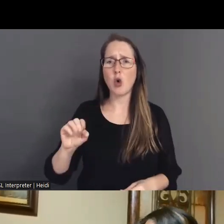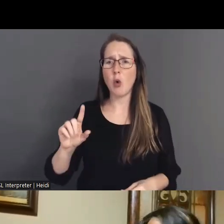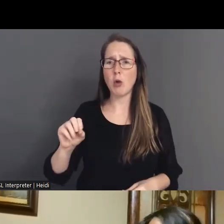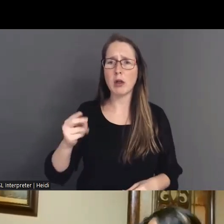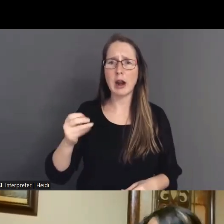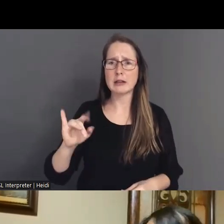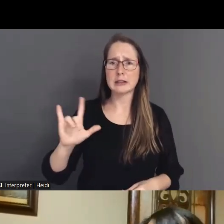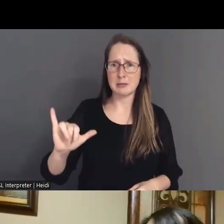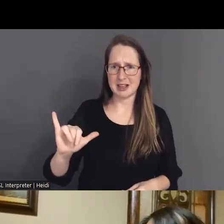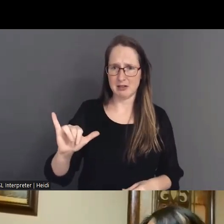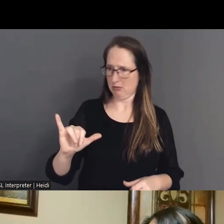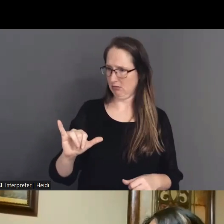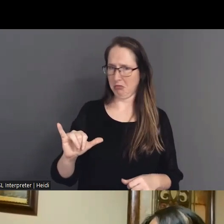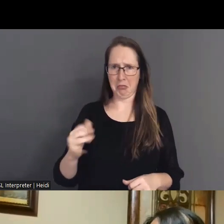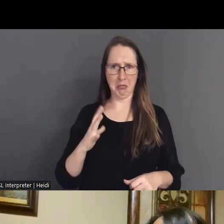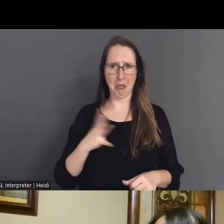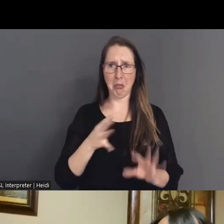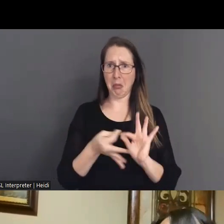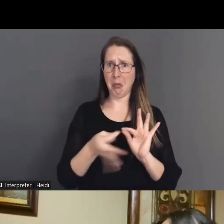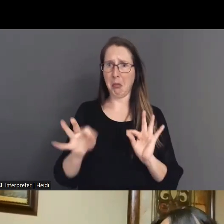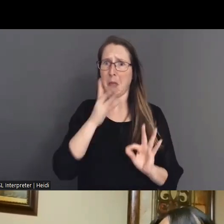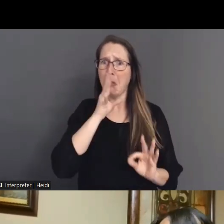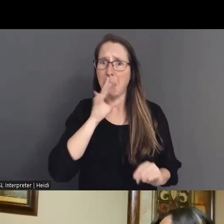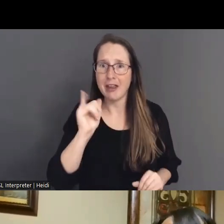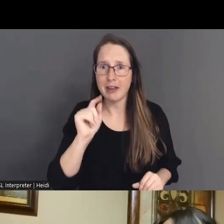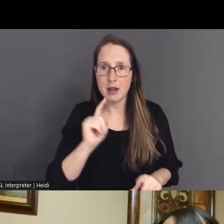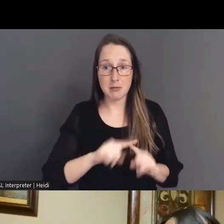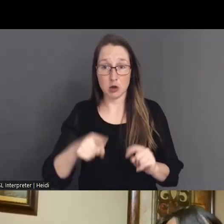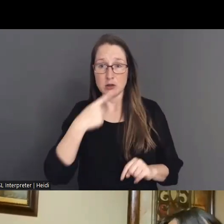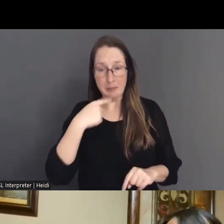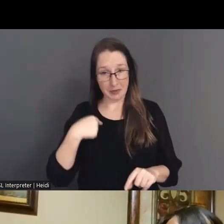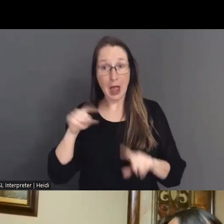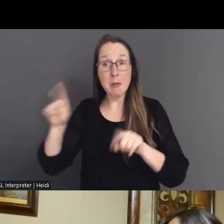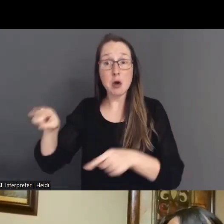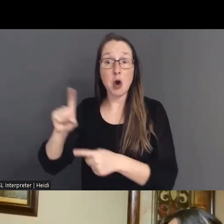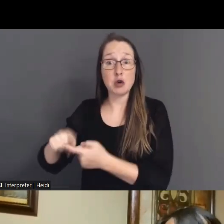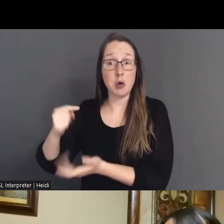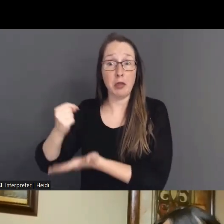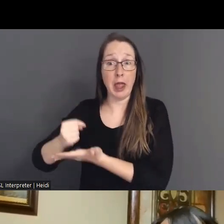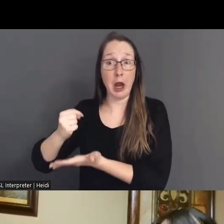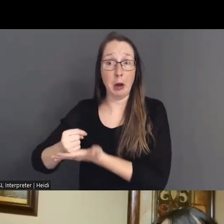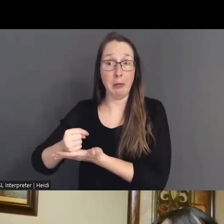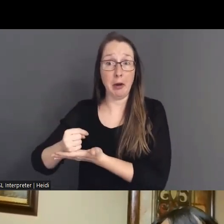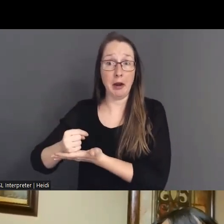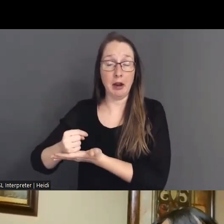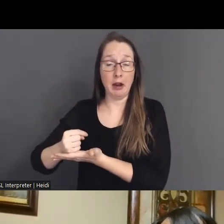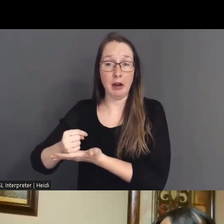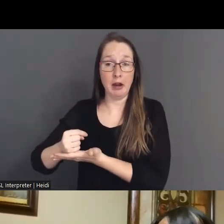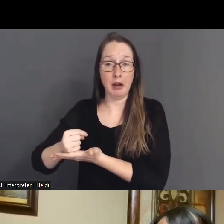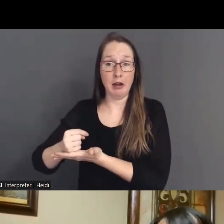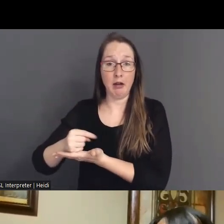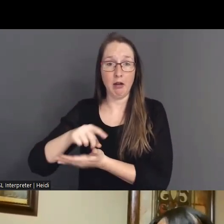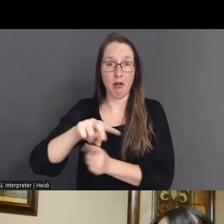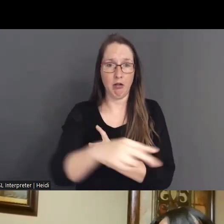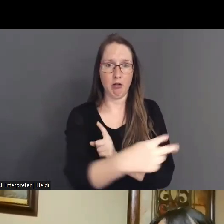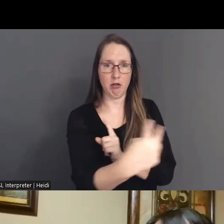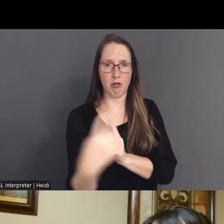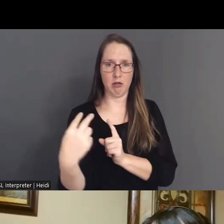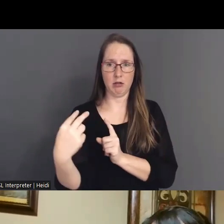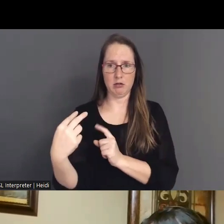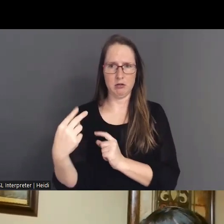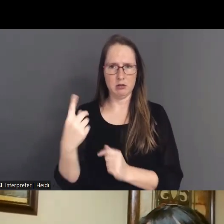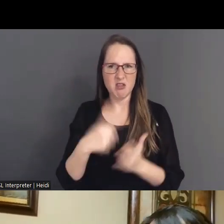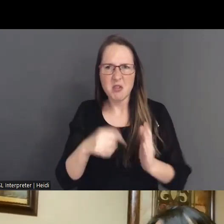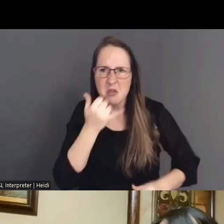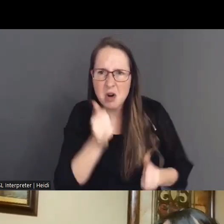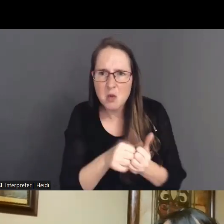colonoscopy. No one has a problem saying that. But if you say, I'm going to see my therapist, right away, what's wrong